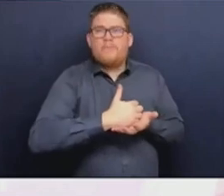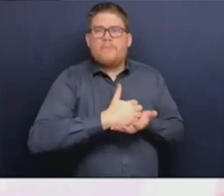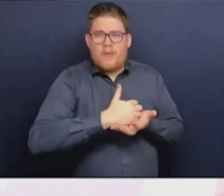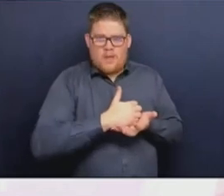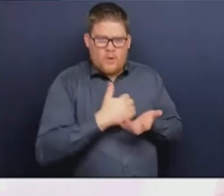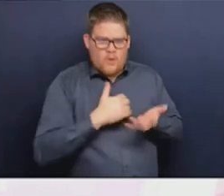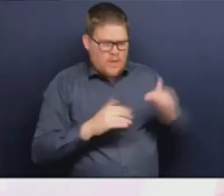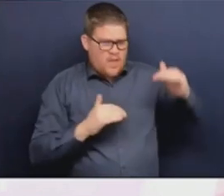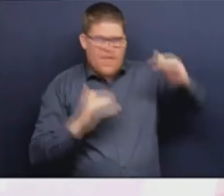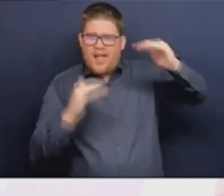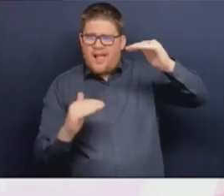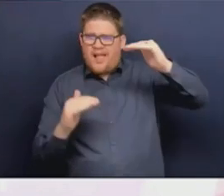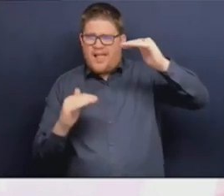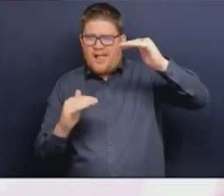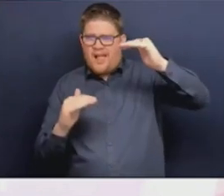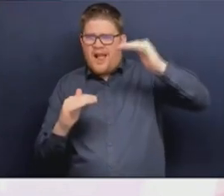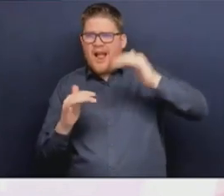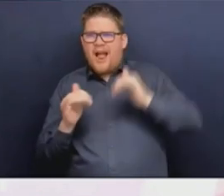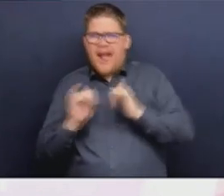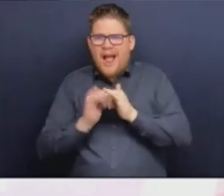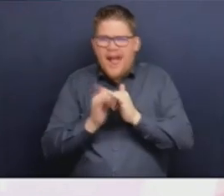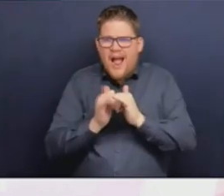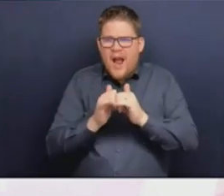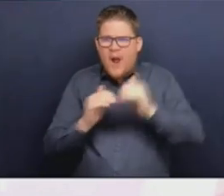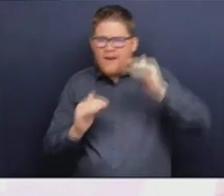what this represents.